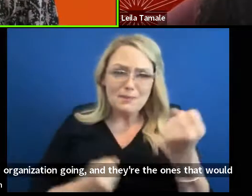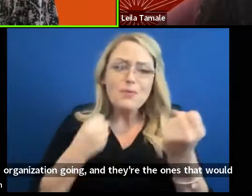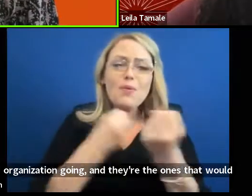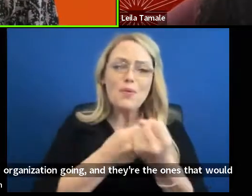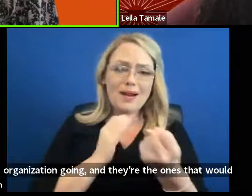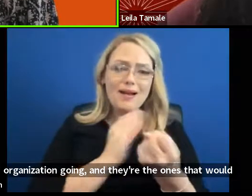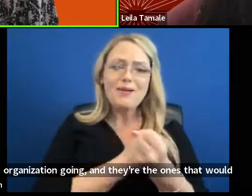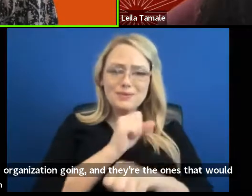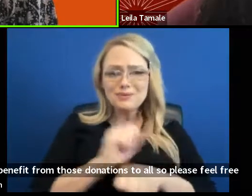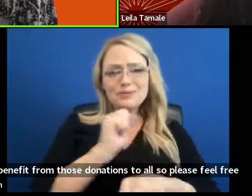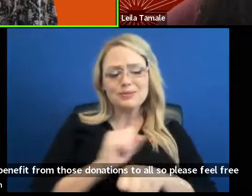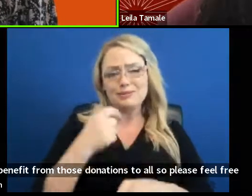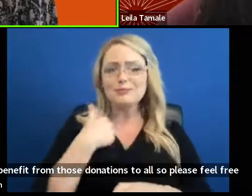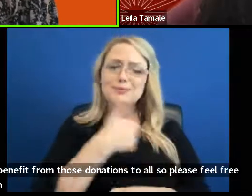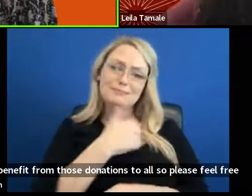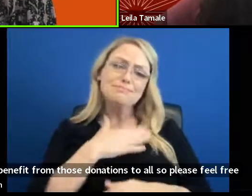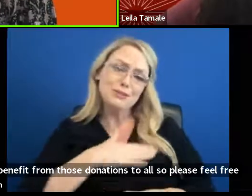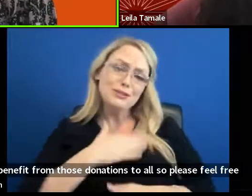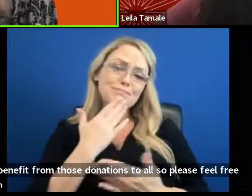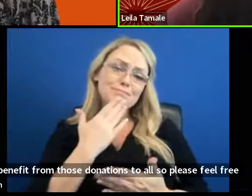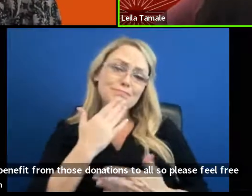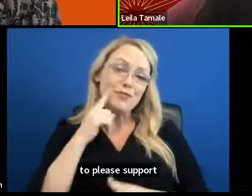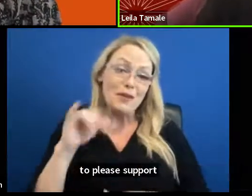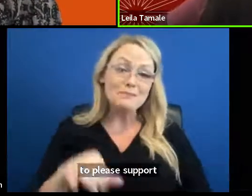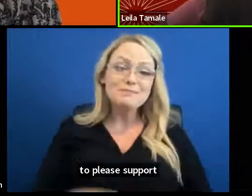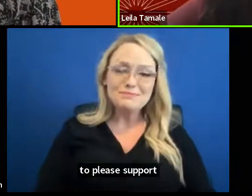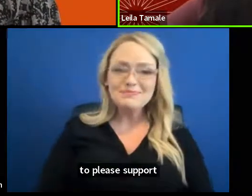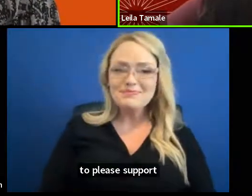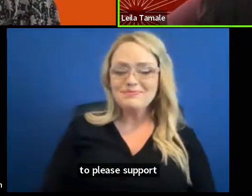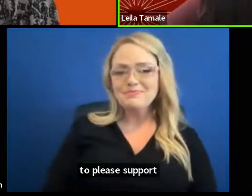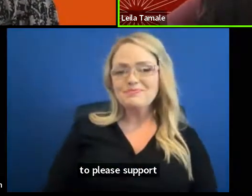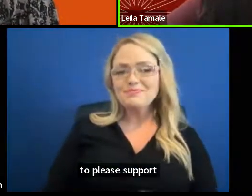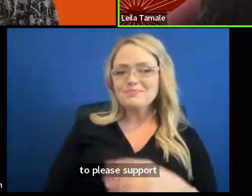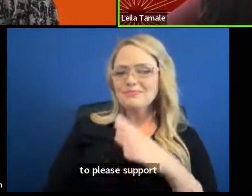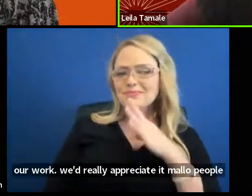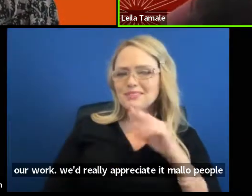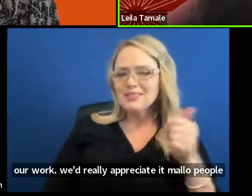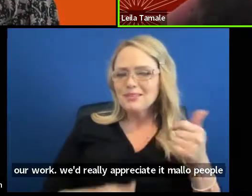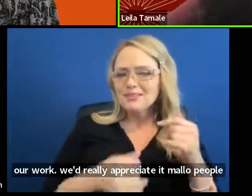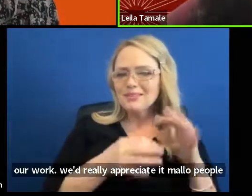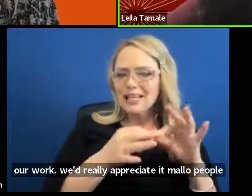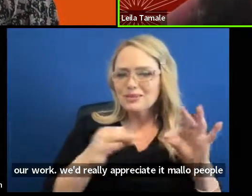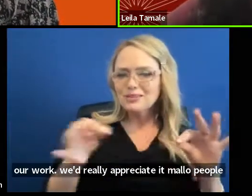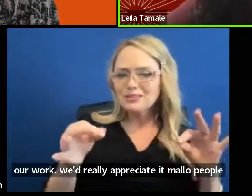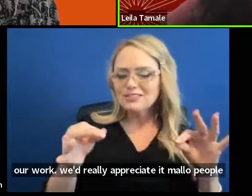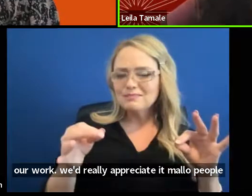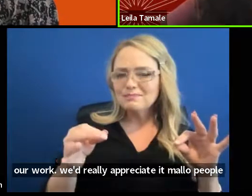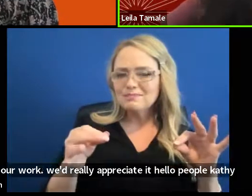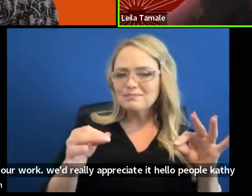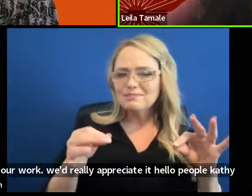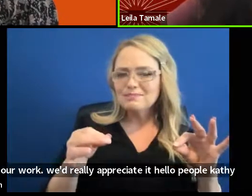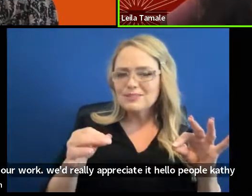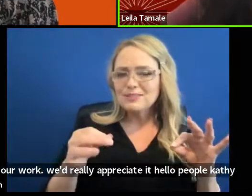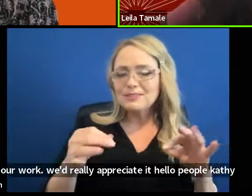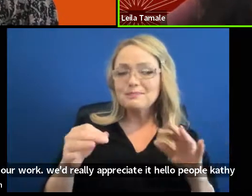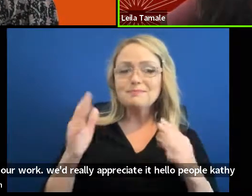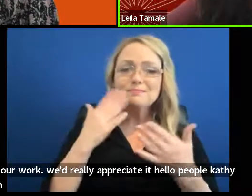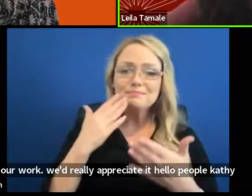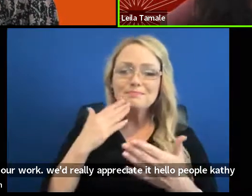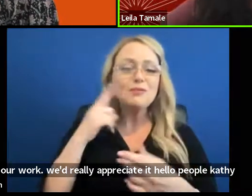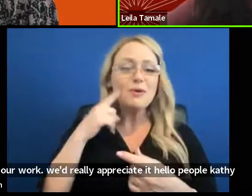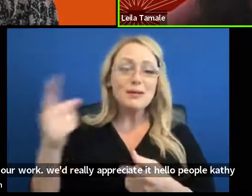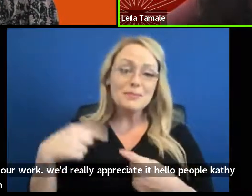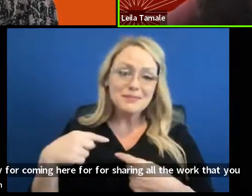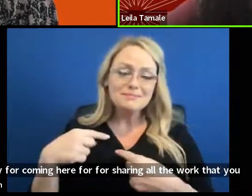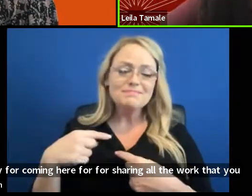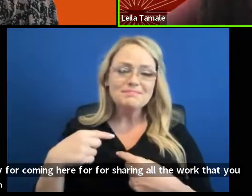We'd really appreciate it. Malo apito, Kathy, for coming here, for sharing all the work that you do and